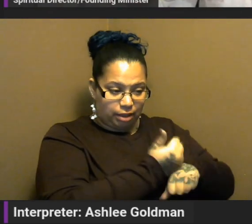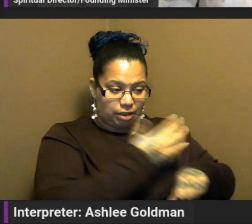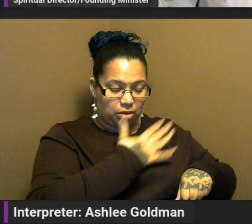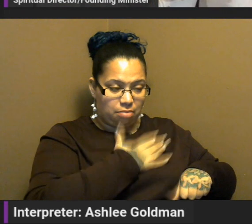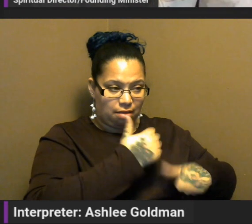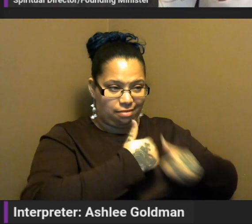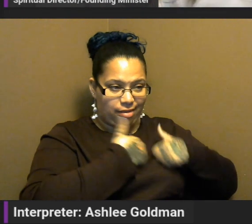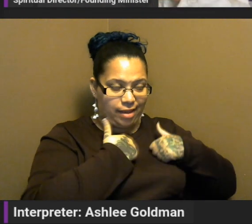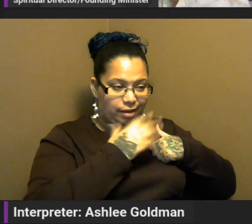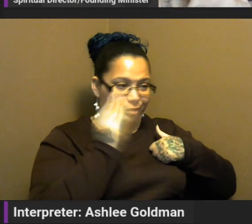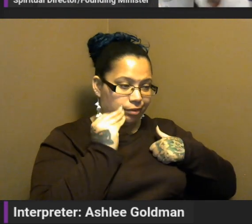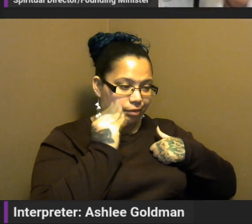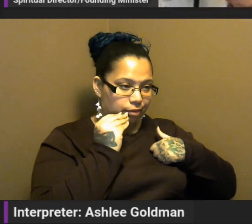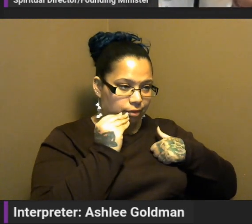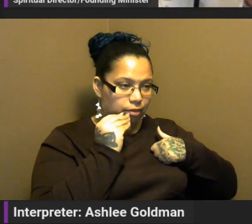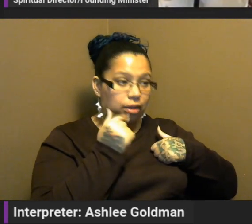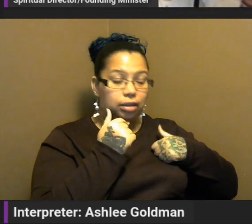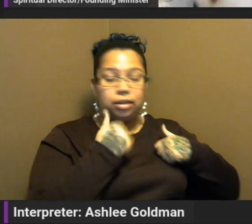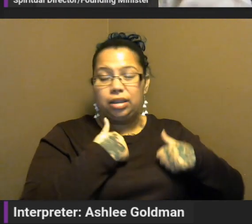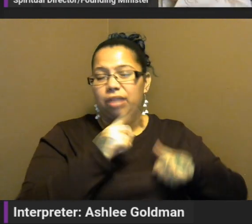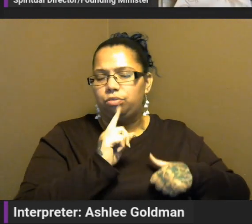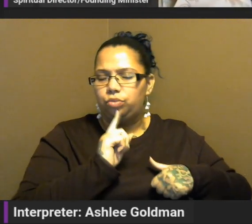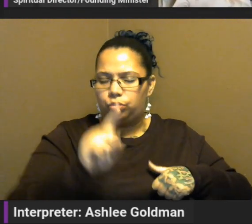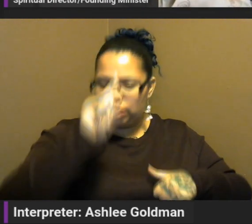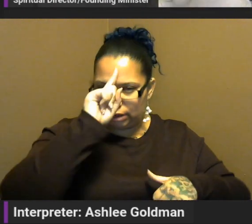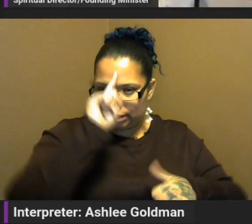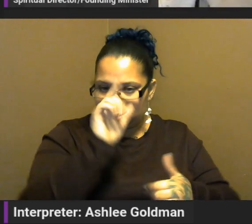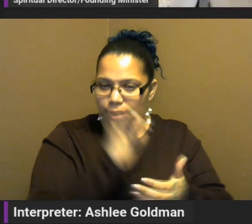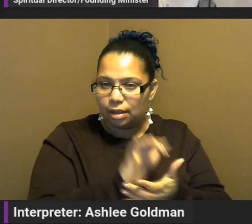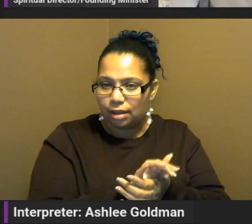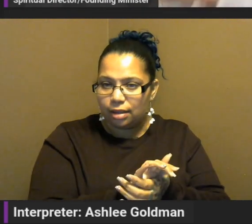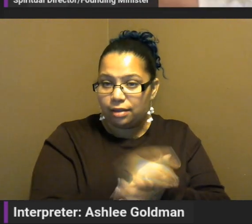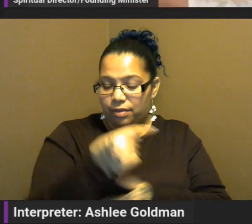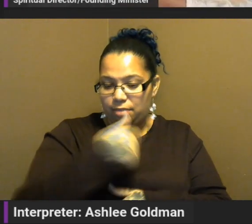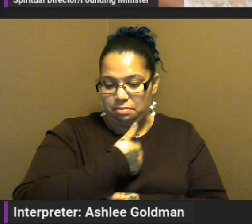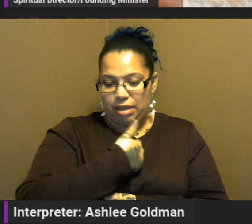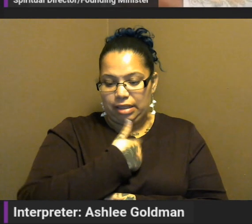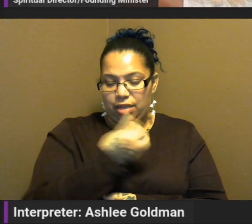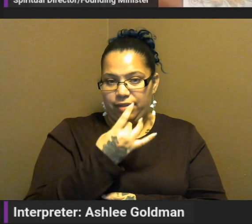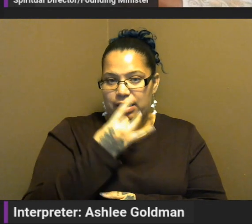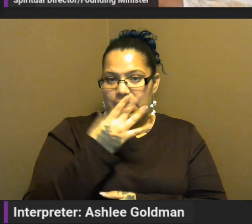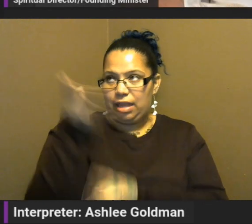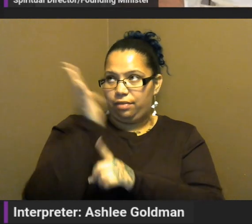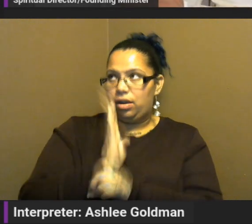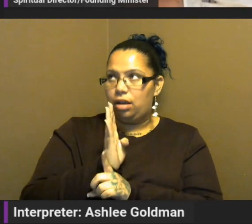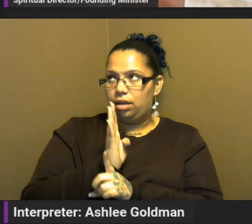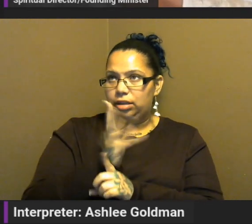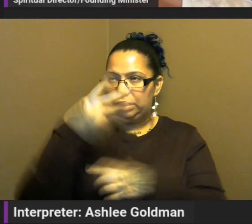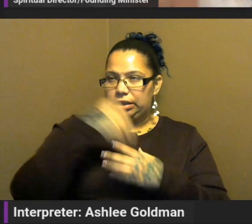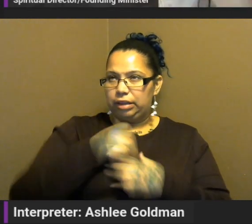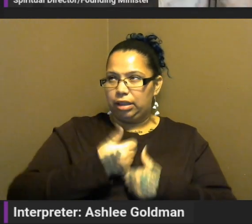of God? I am the light that is God. The light that is God is incarnating as me. Do I really believe